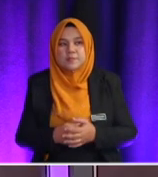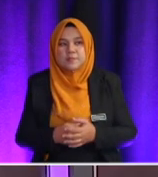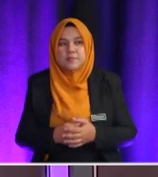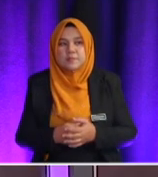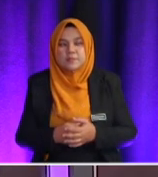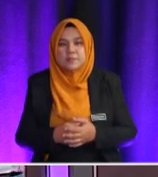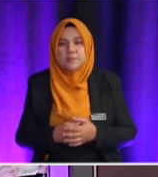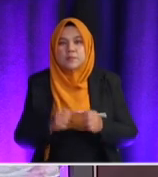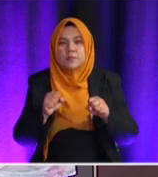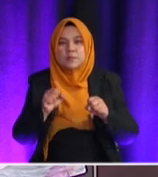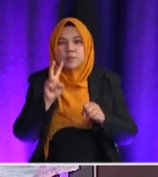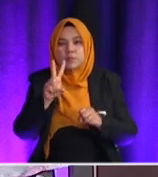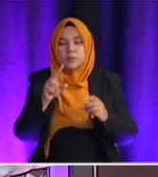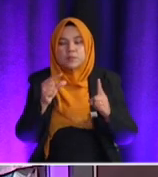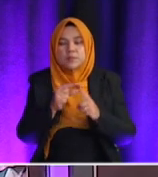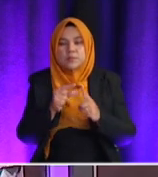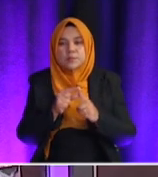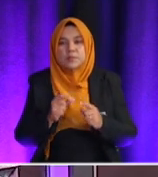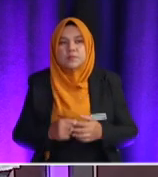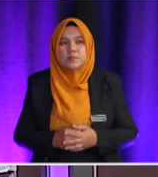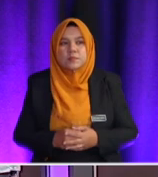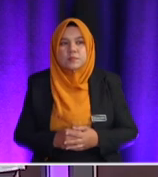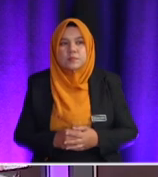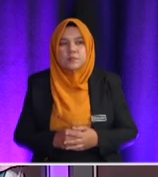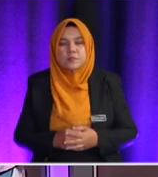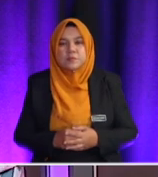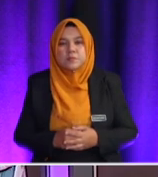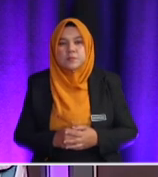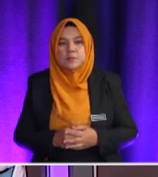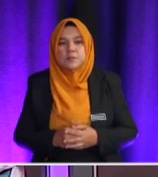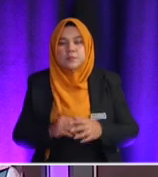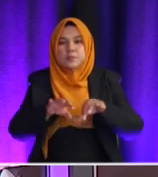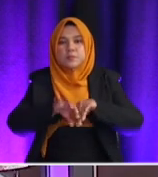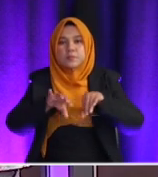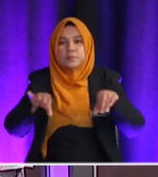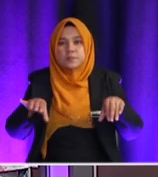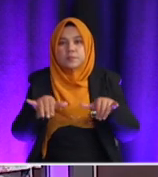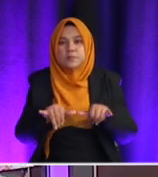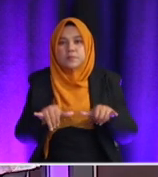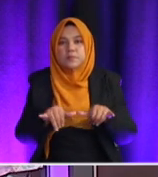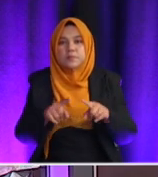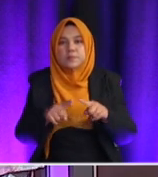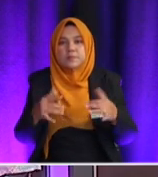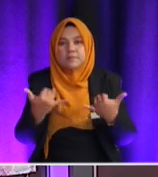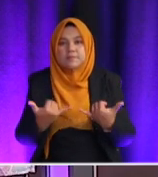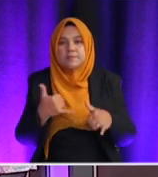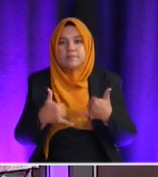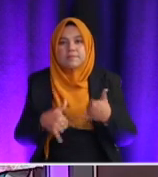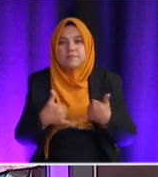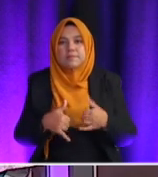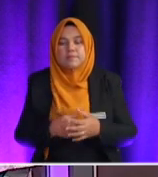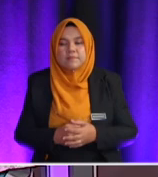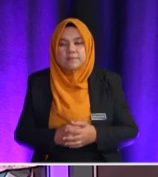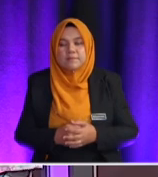to be two words. Right, it's a space in between. Yeah, it's supposed to have space, but we are playing, so it's quite weird